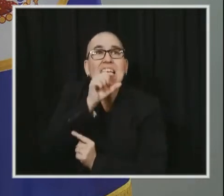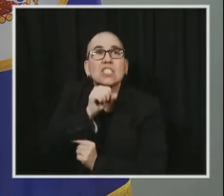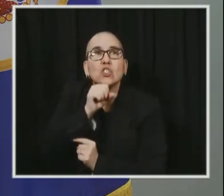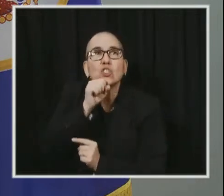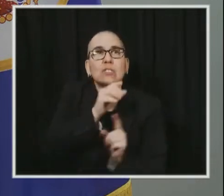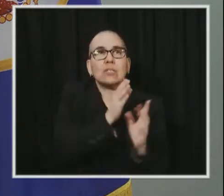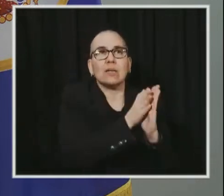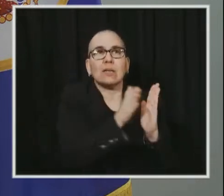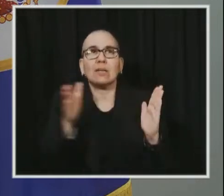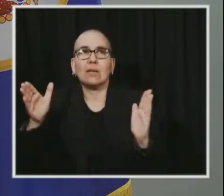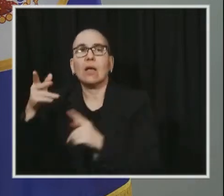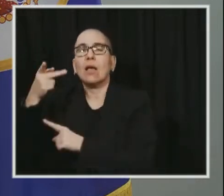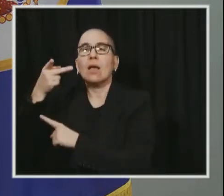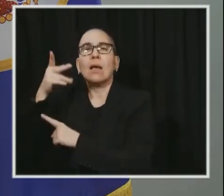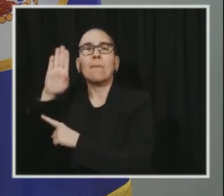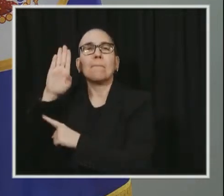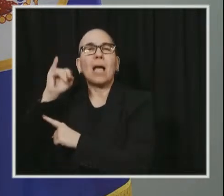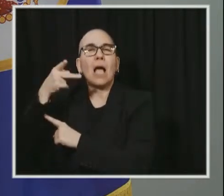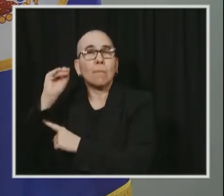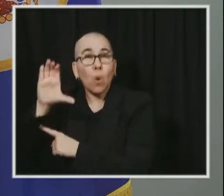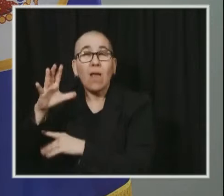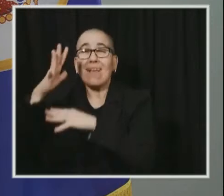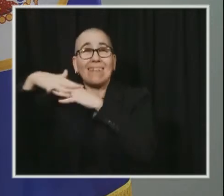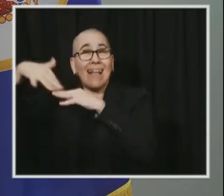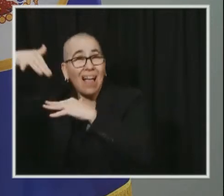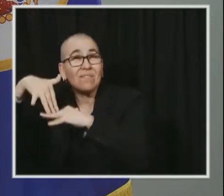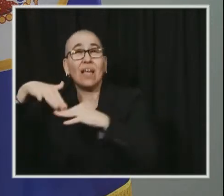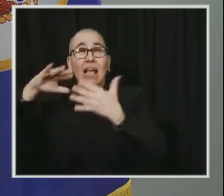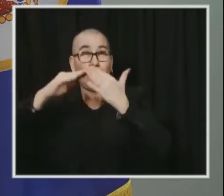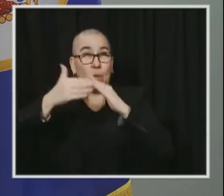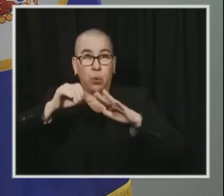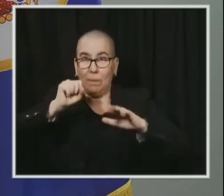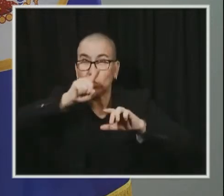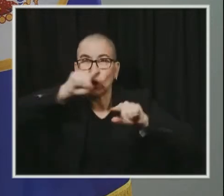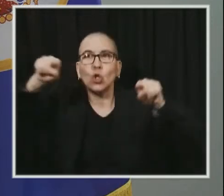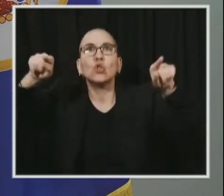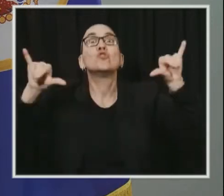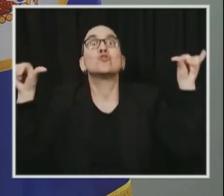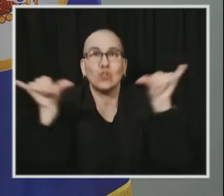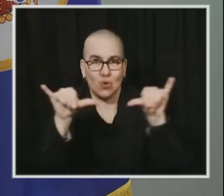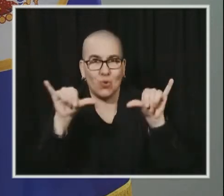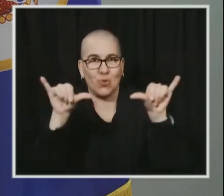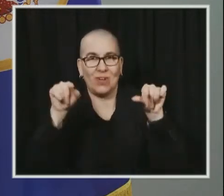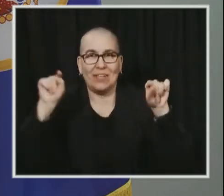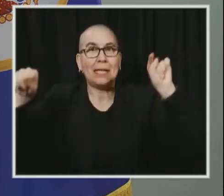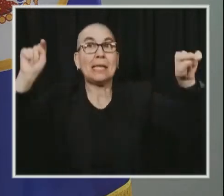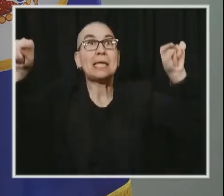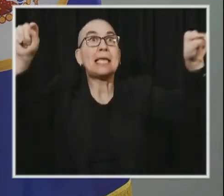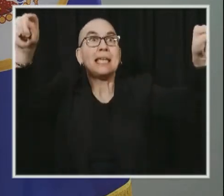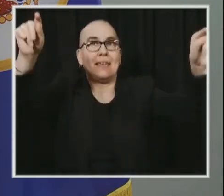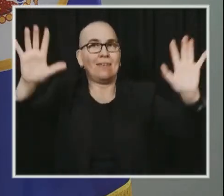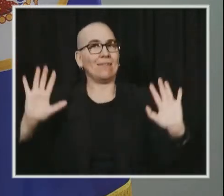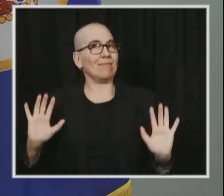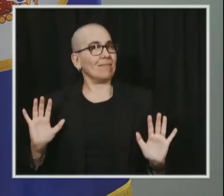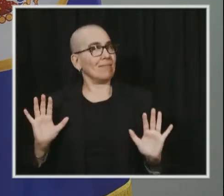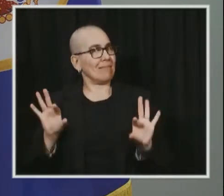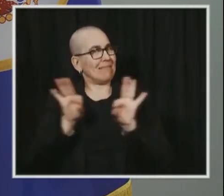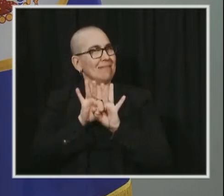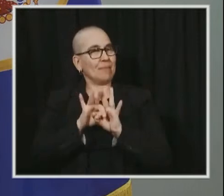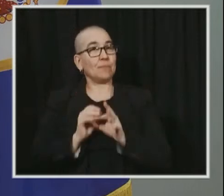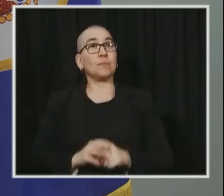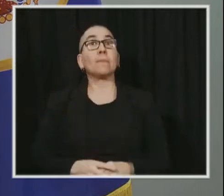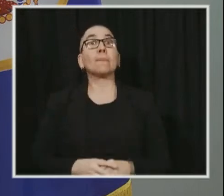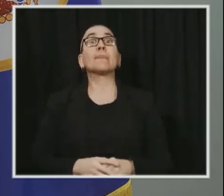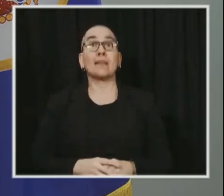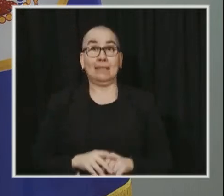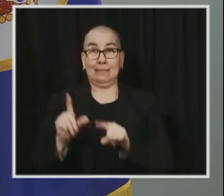reached out to and ensured that they get access to vaccination. We know within each of our 10 systems that may take some